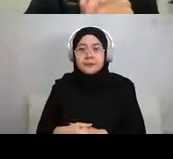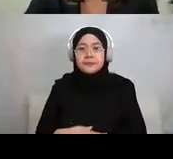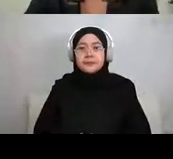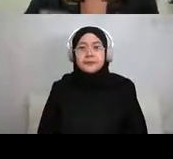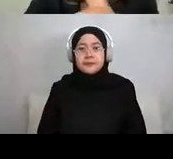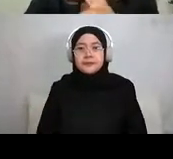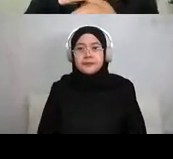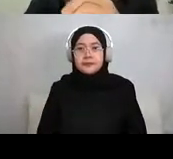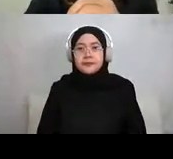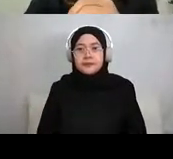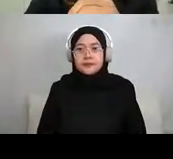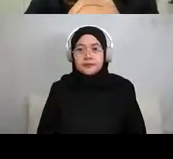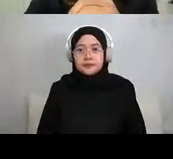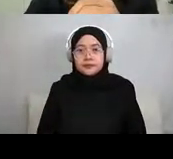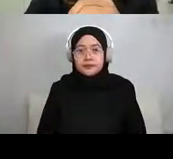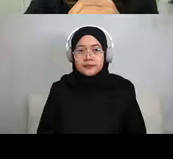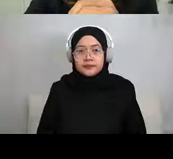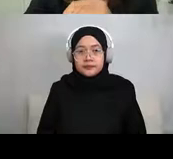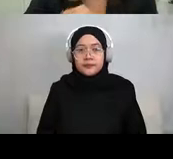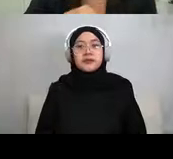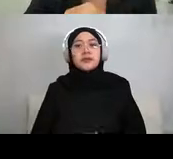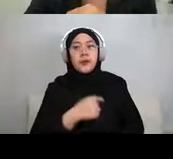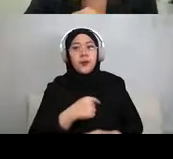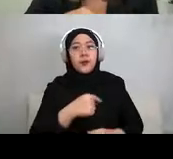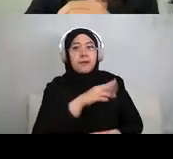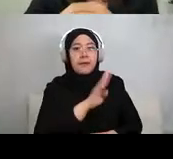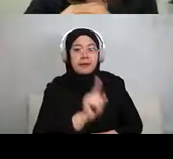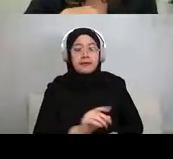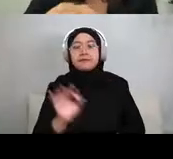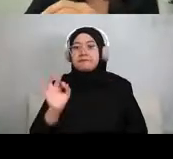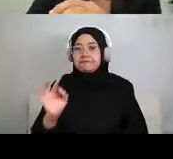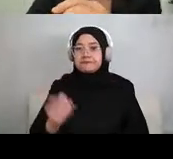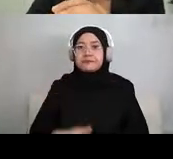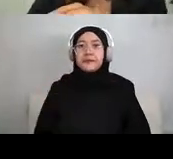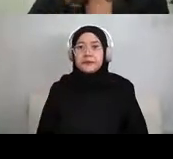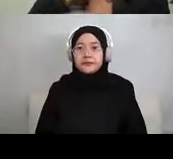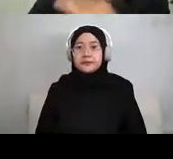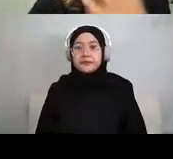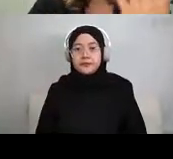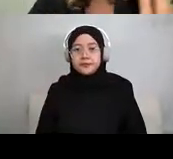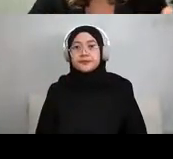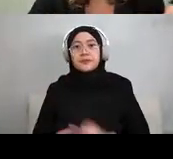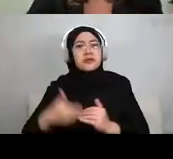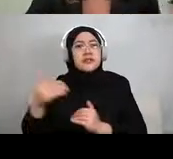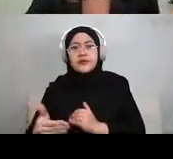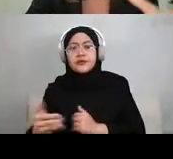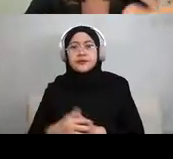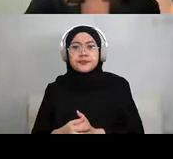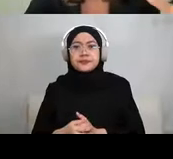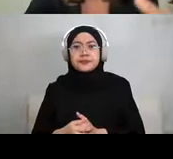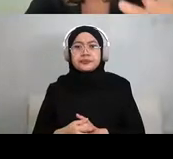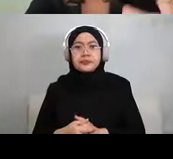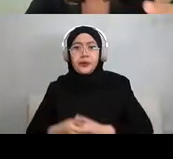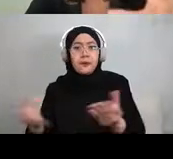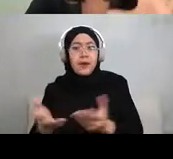Ms. Macedo, your remaining time is 5 minutes. Okay, so how can we improve even more this